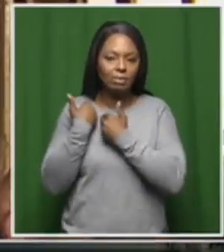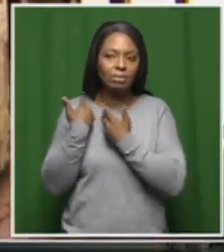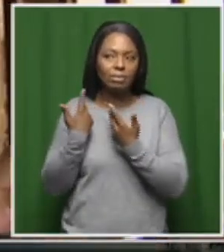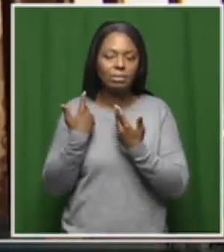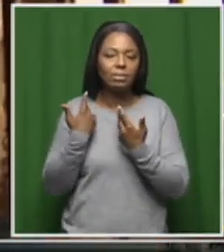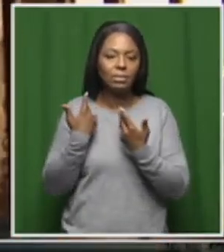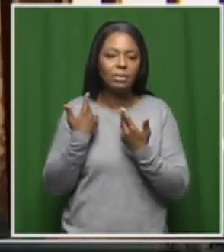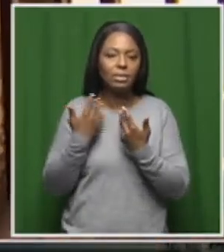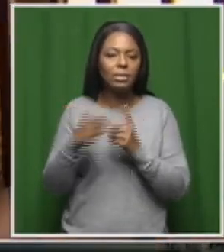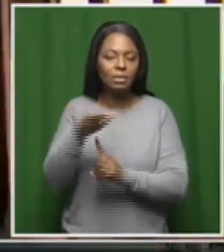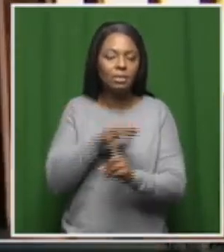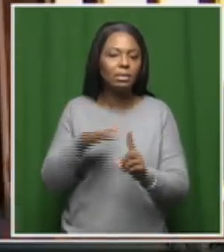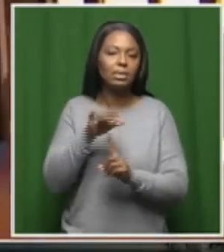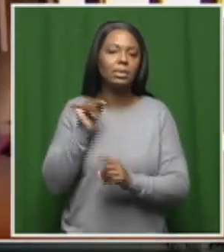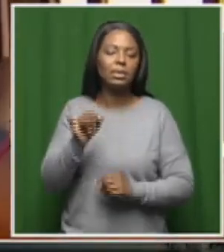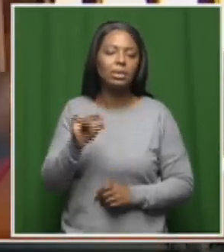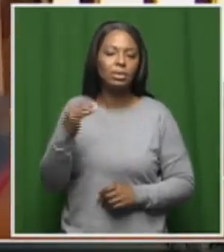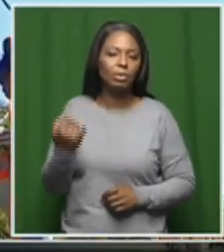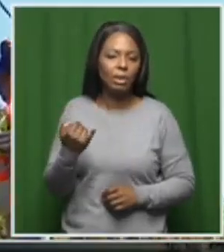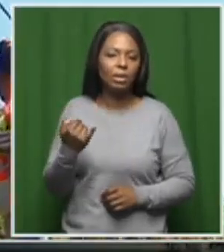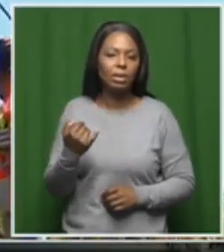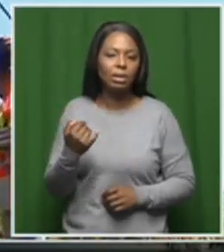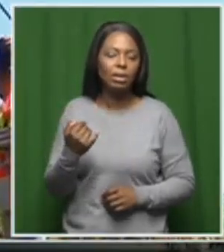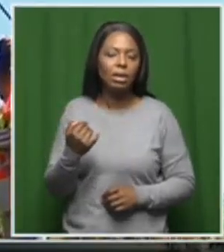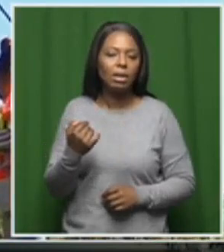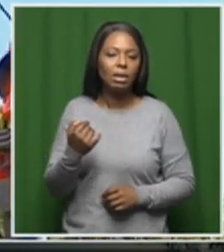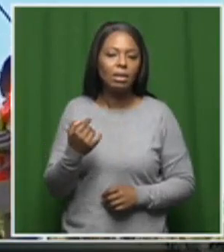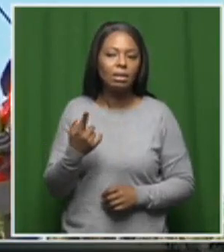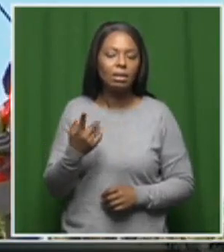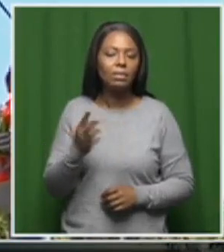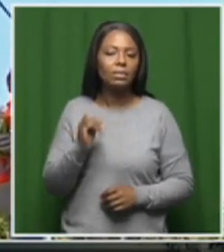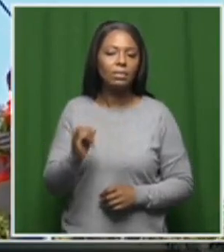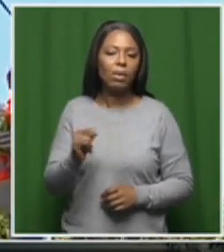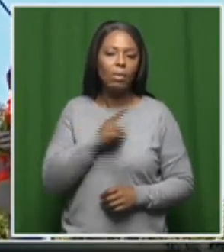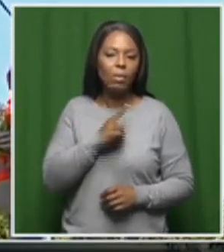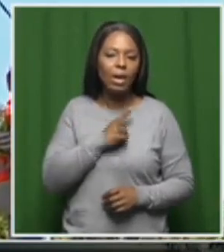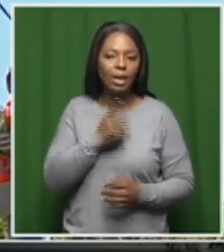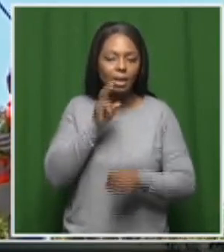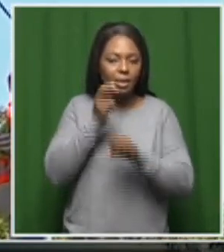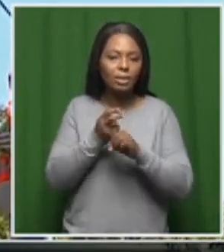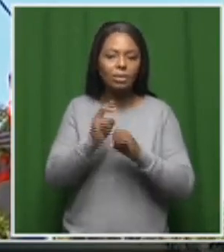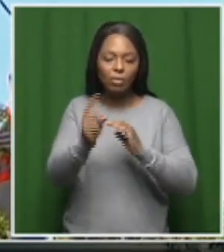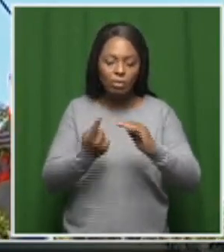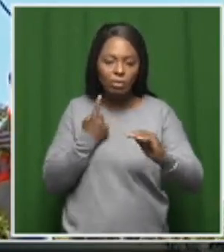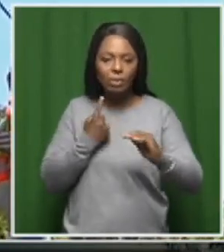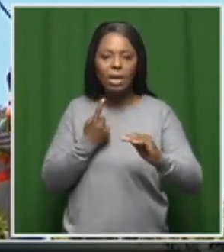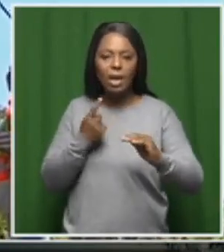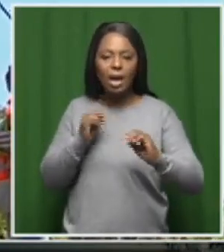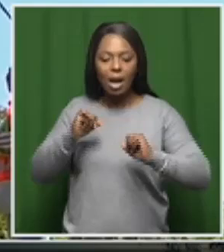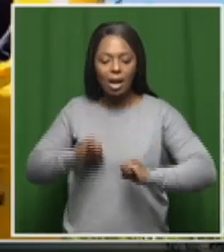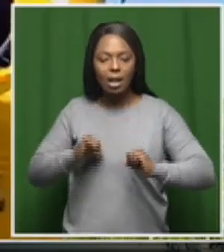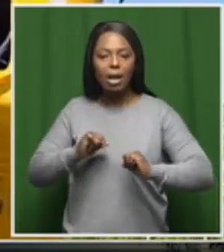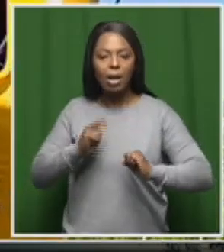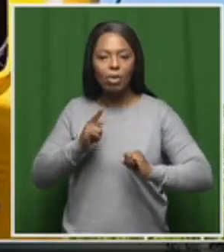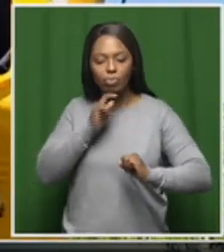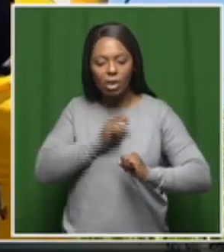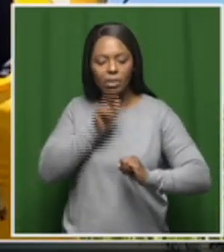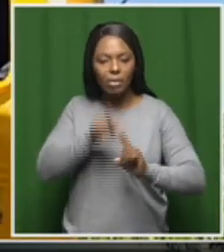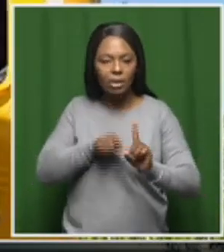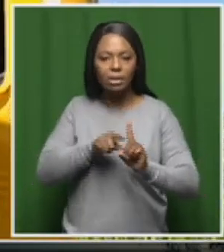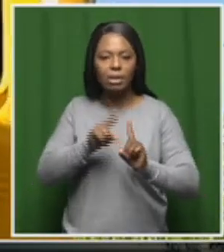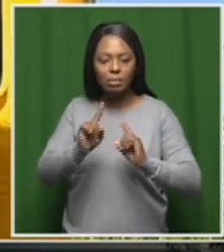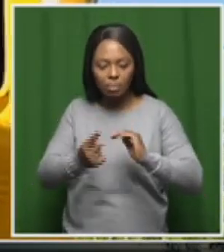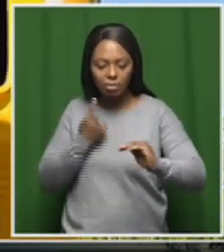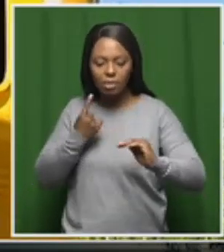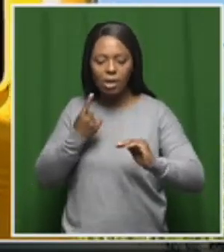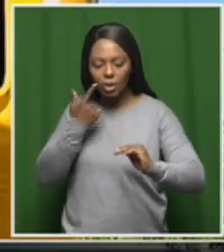through. And thirdly, that in other areas, it's just intimidation, where our